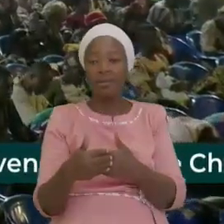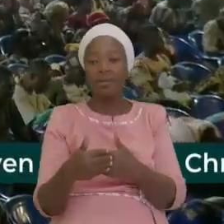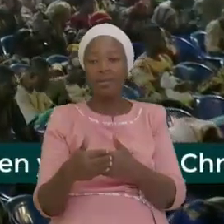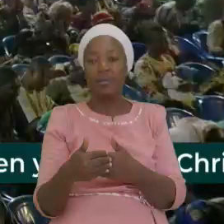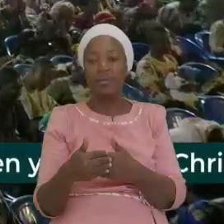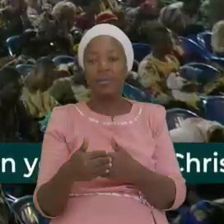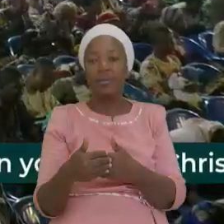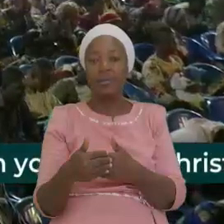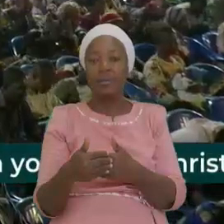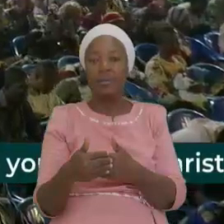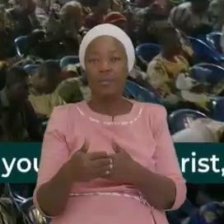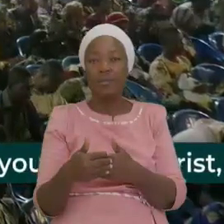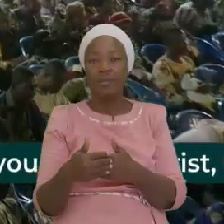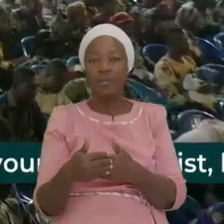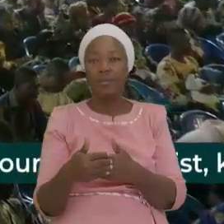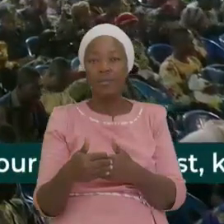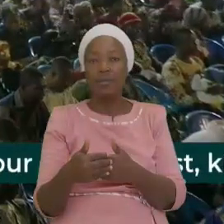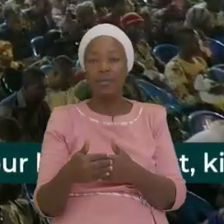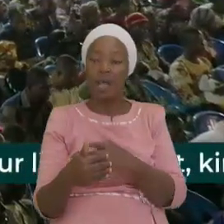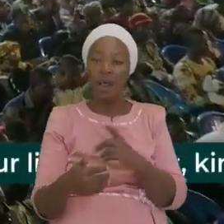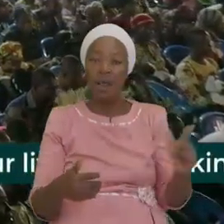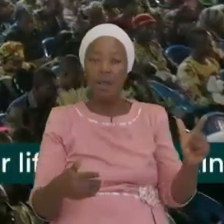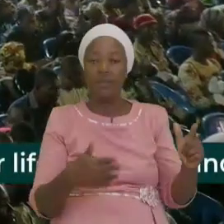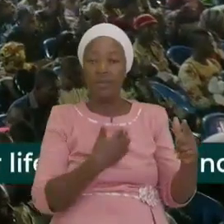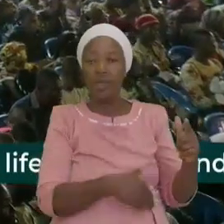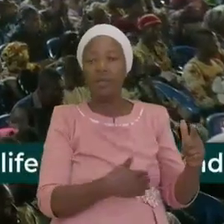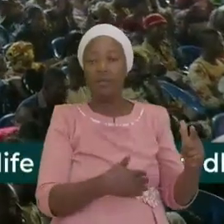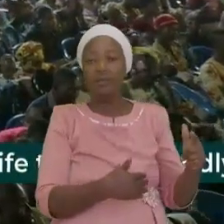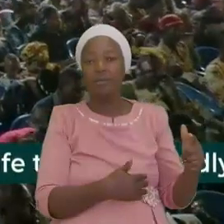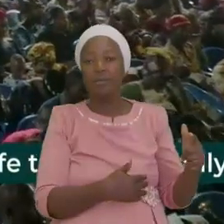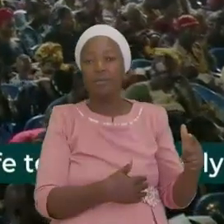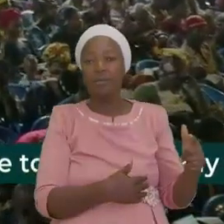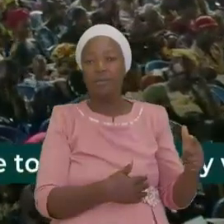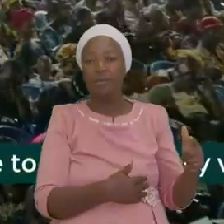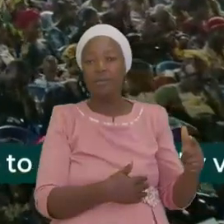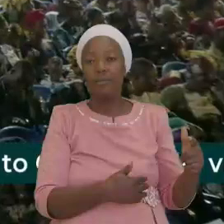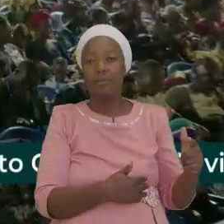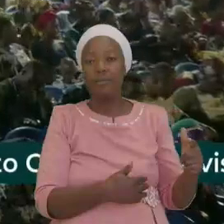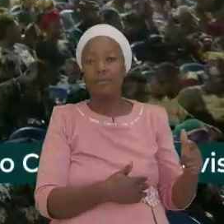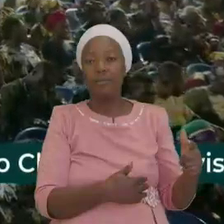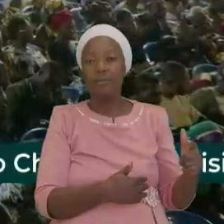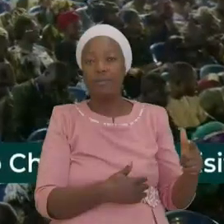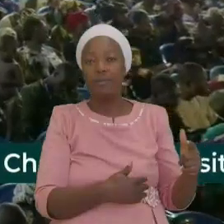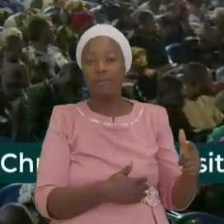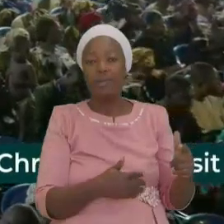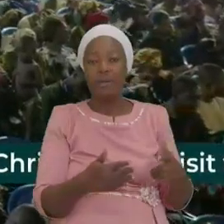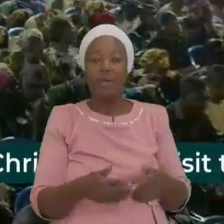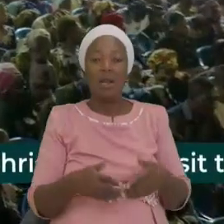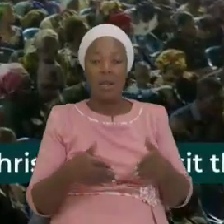à gauche, at my left. Fait vite alors. Let's move on